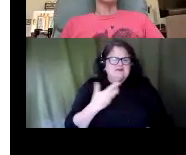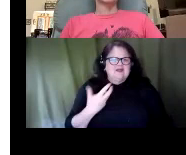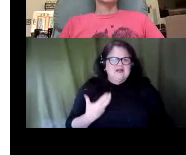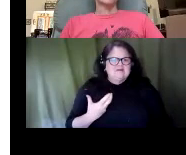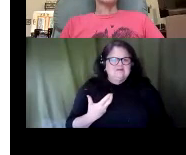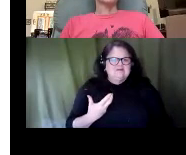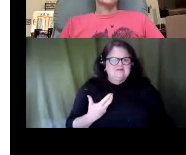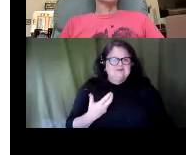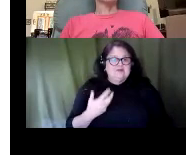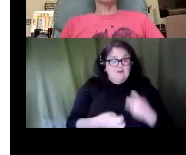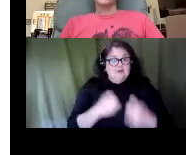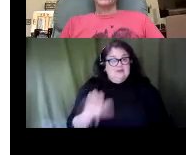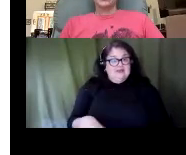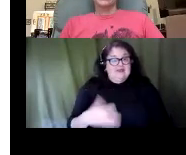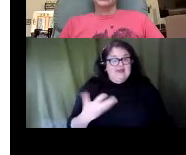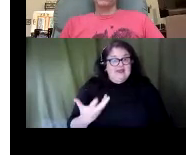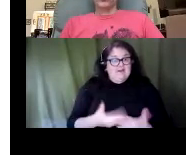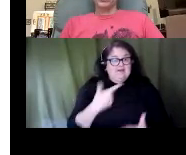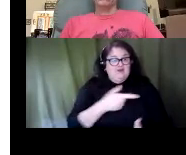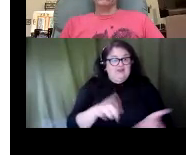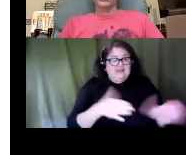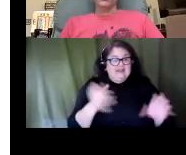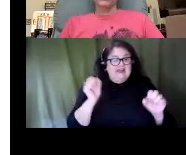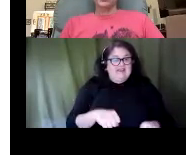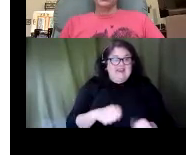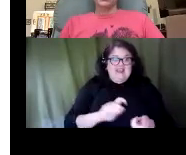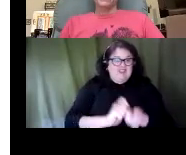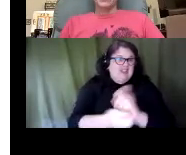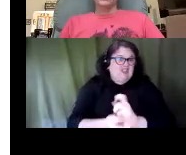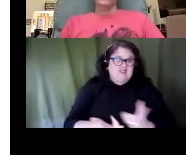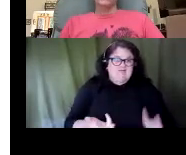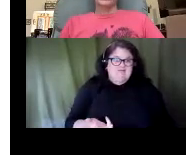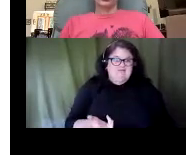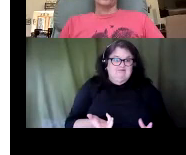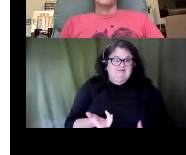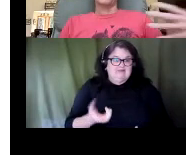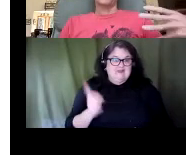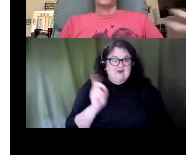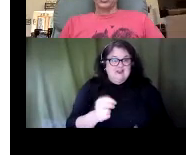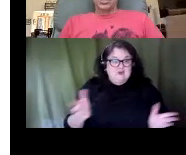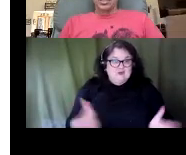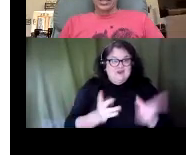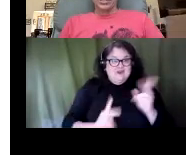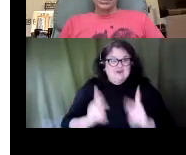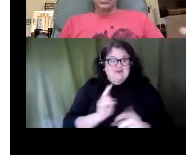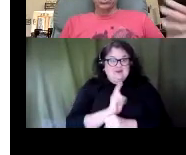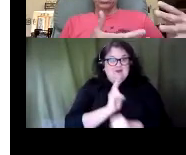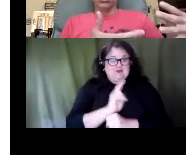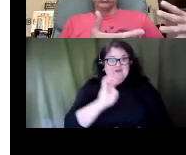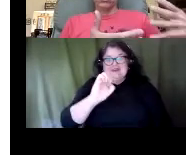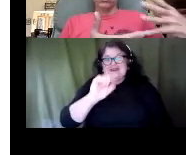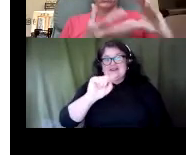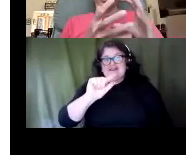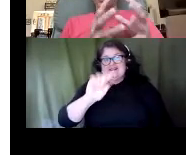And the problem with that is that before they die, they can revoke it. So I do encourage people to use estate planning